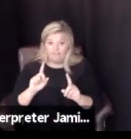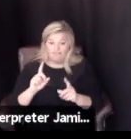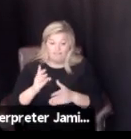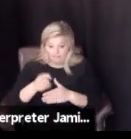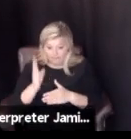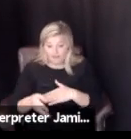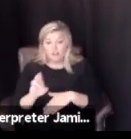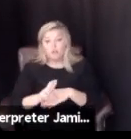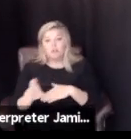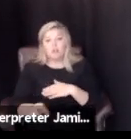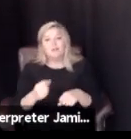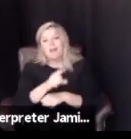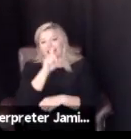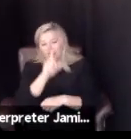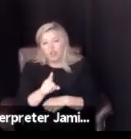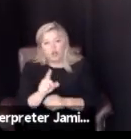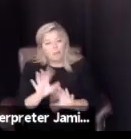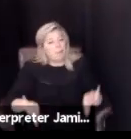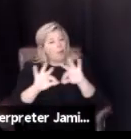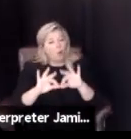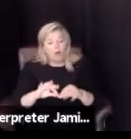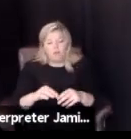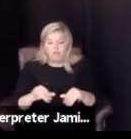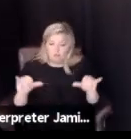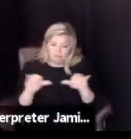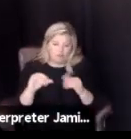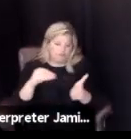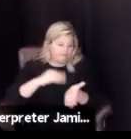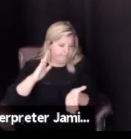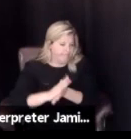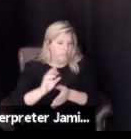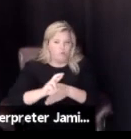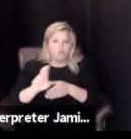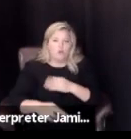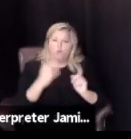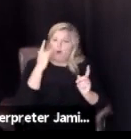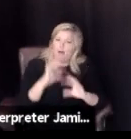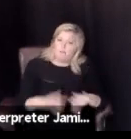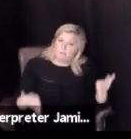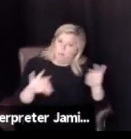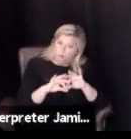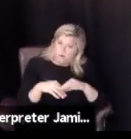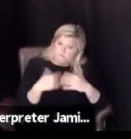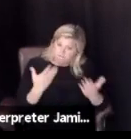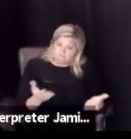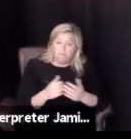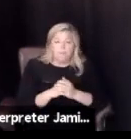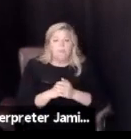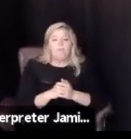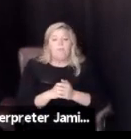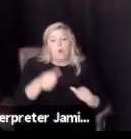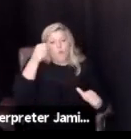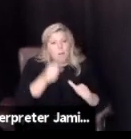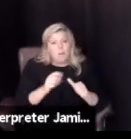results for the first time. So why do I say that? Remember the contract that I told you, the